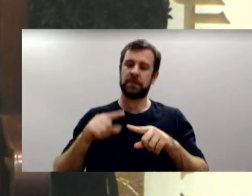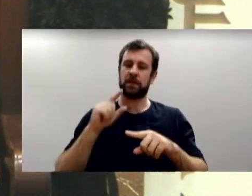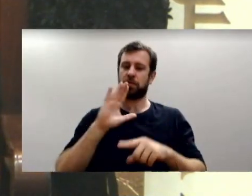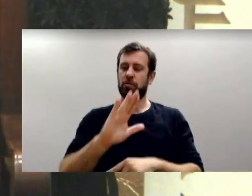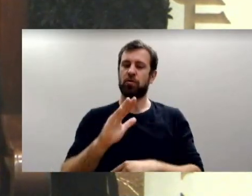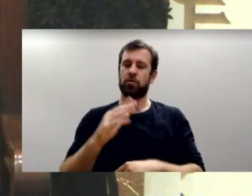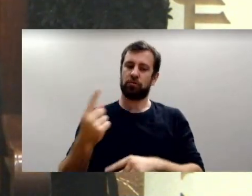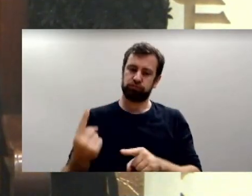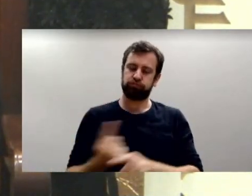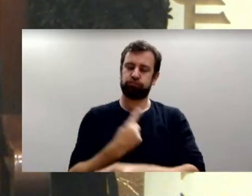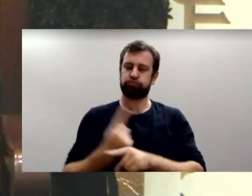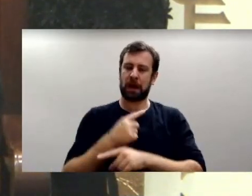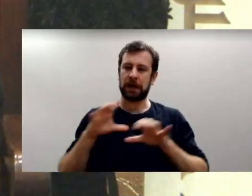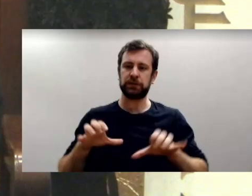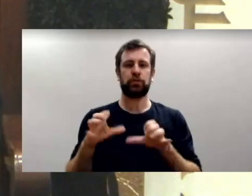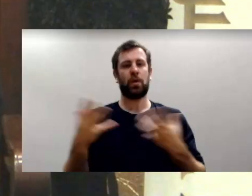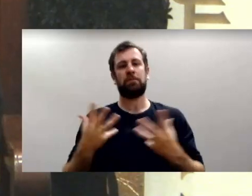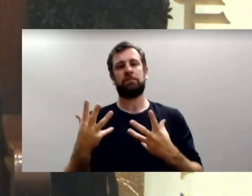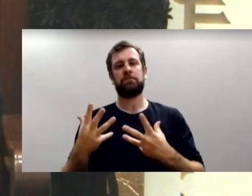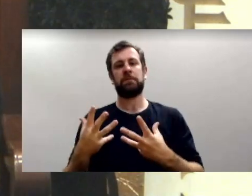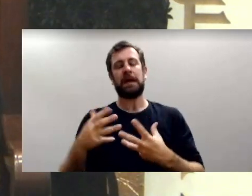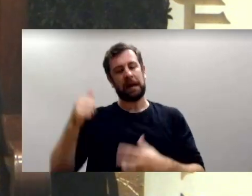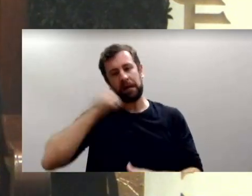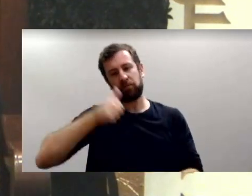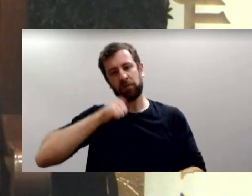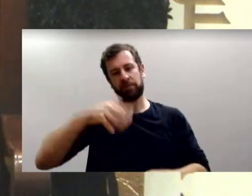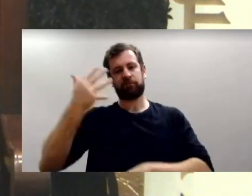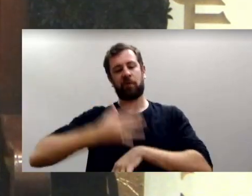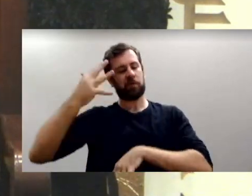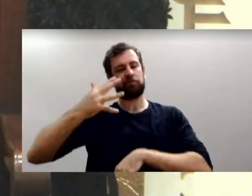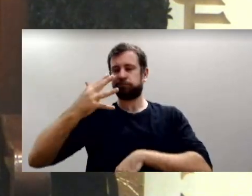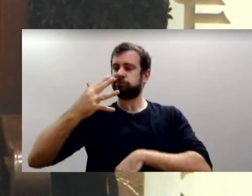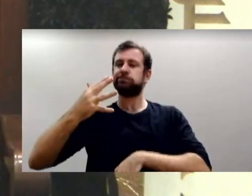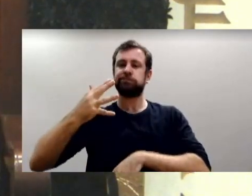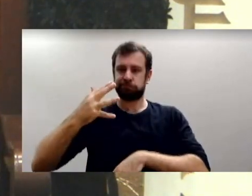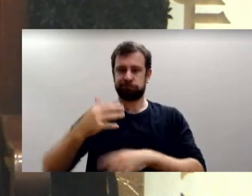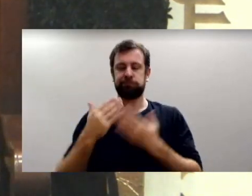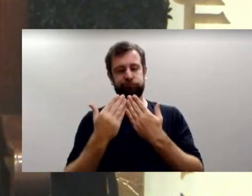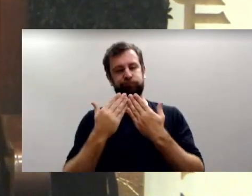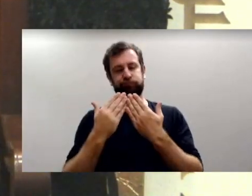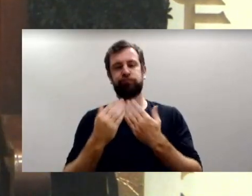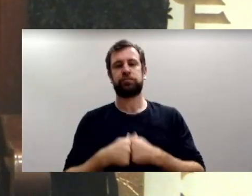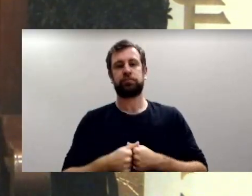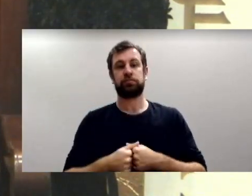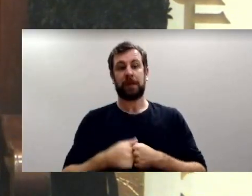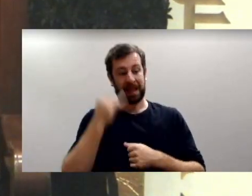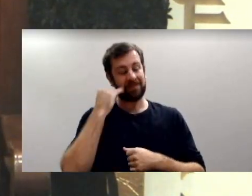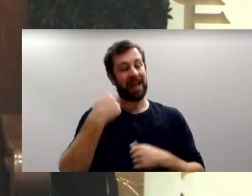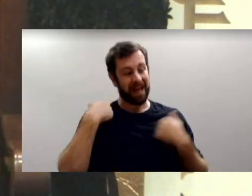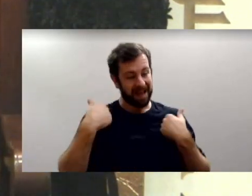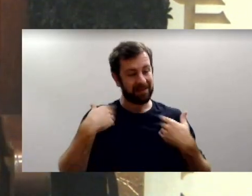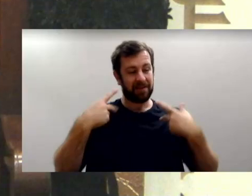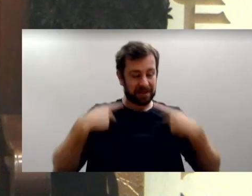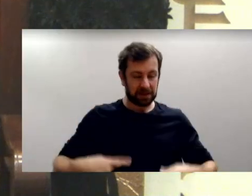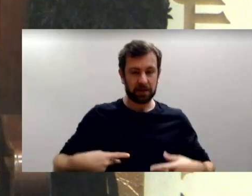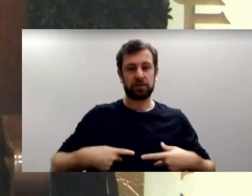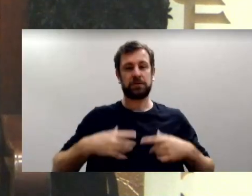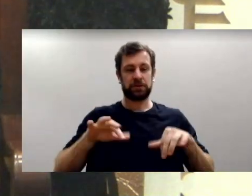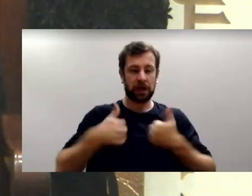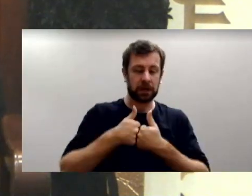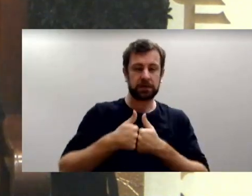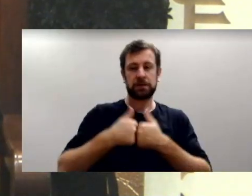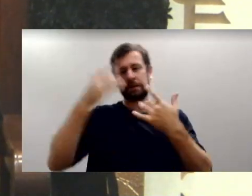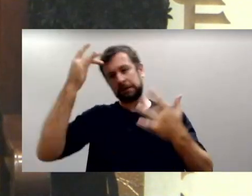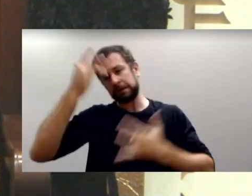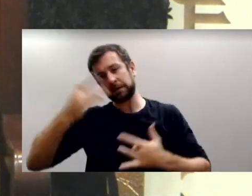the 5 daily prayers. Yes, if they have physical challenges because of illness or something else or